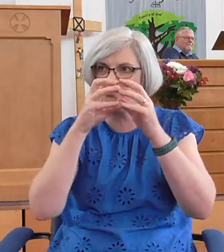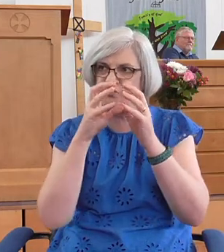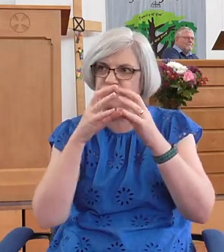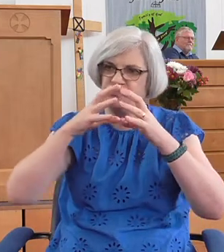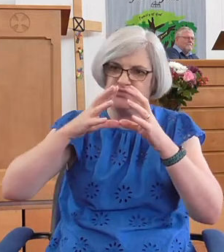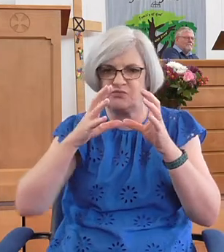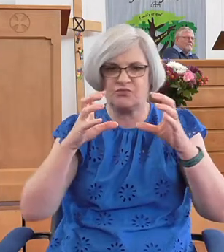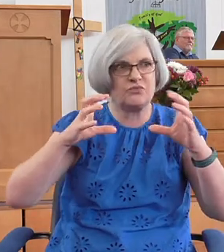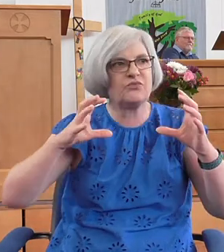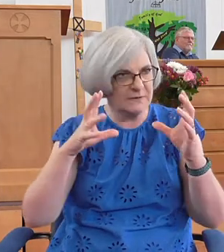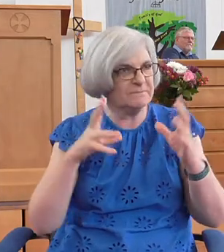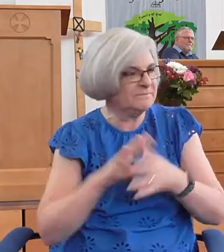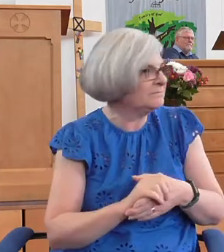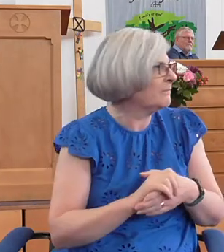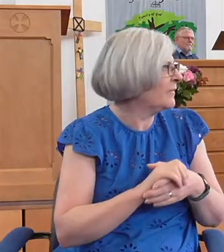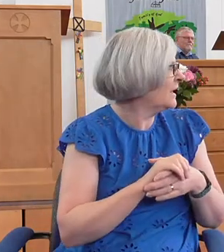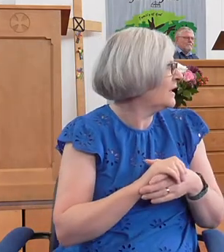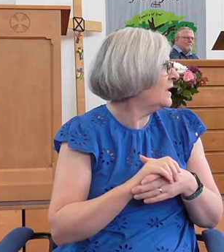current, and time?